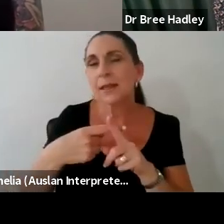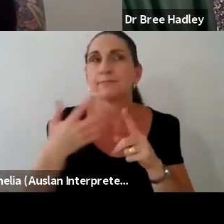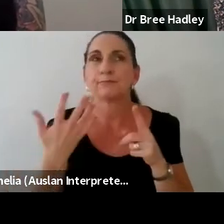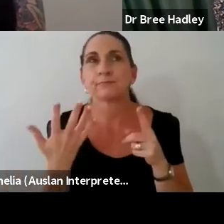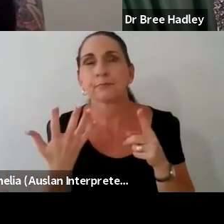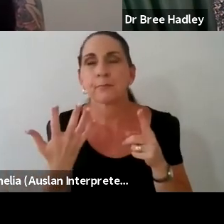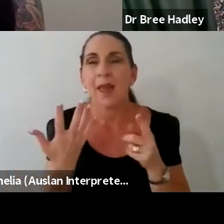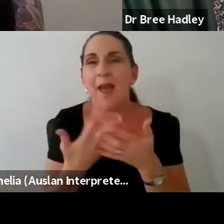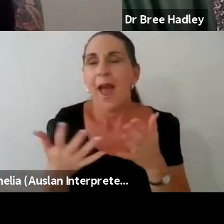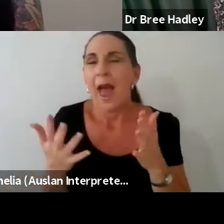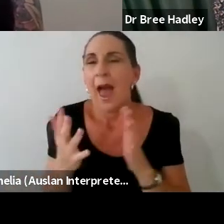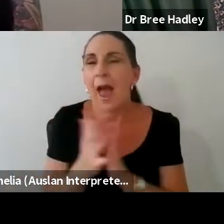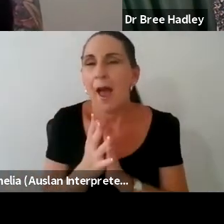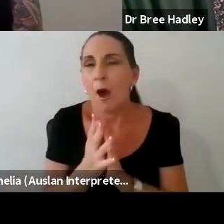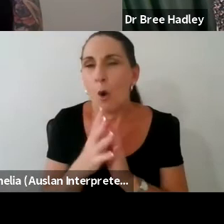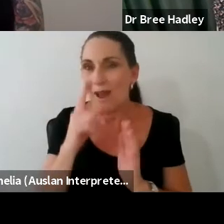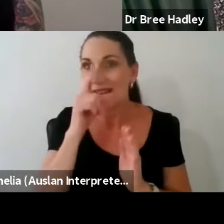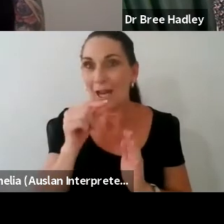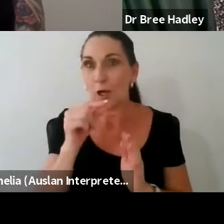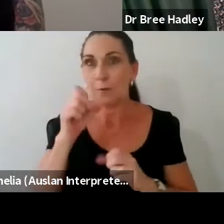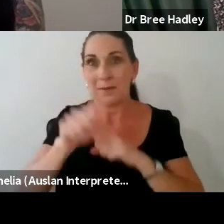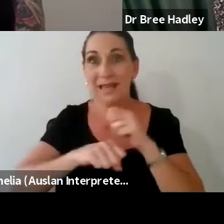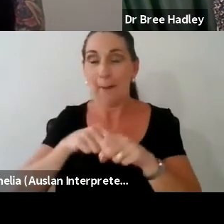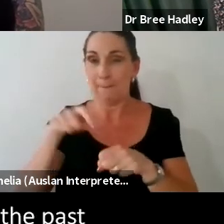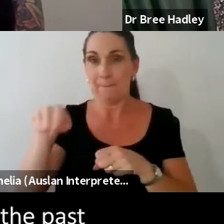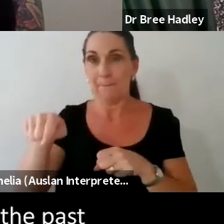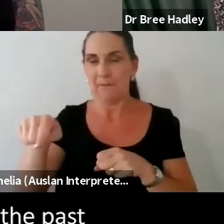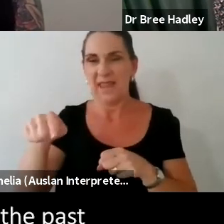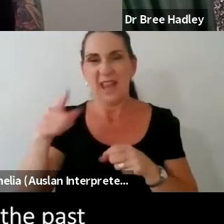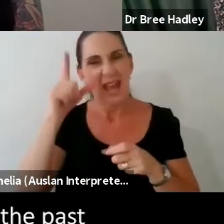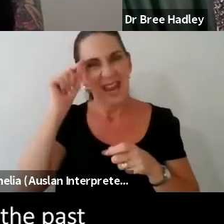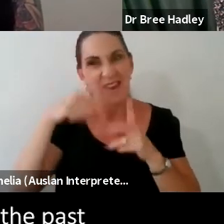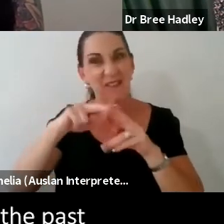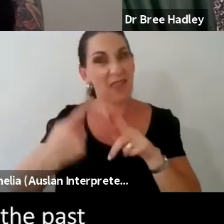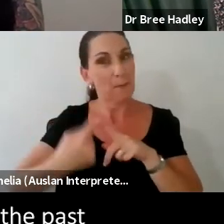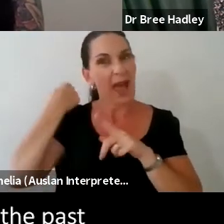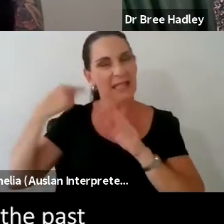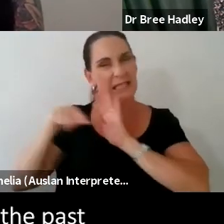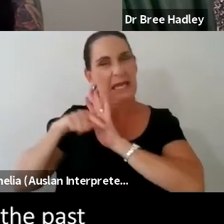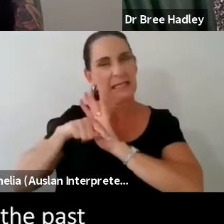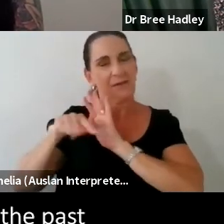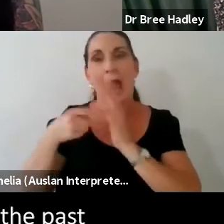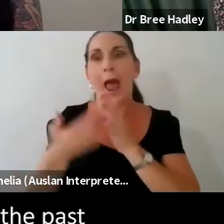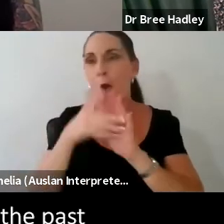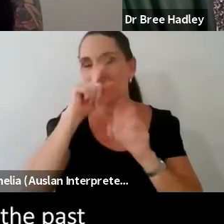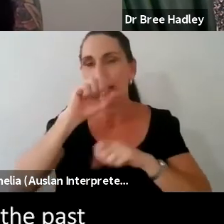how to reach that from a place of, you know, feeling negatively in the past about these processes.